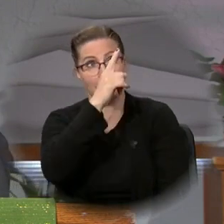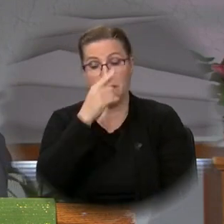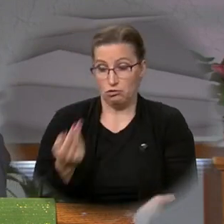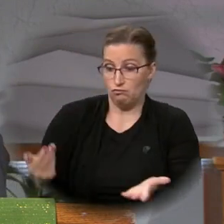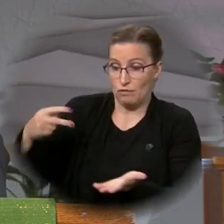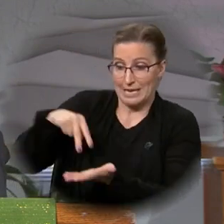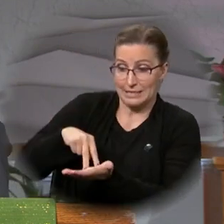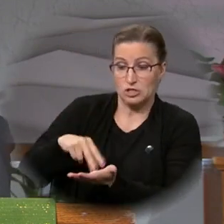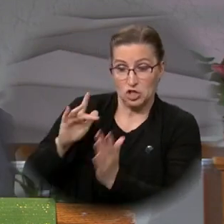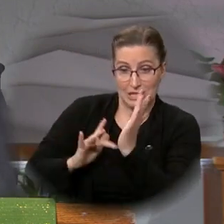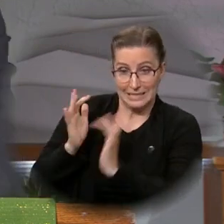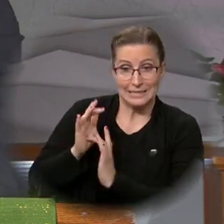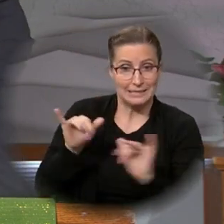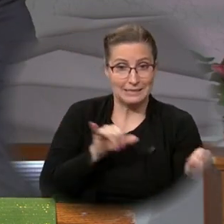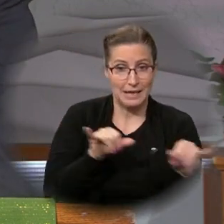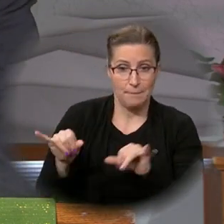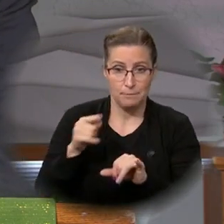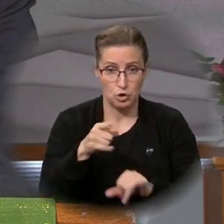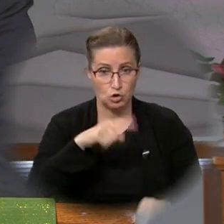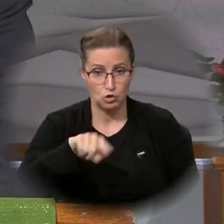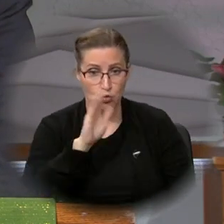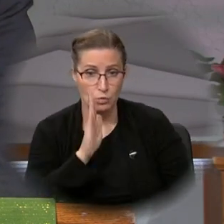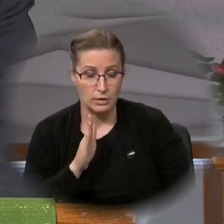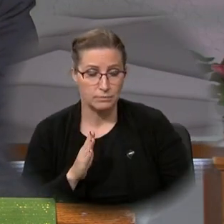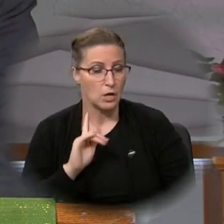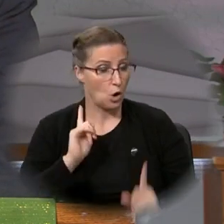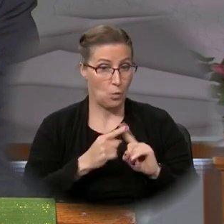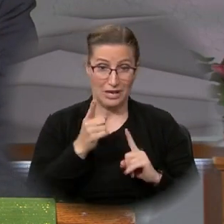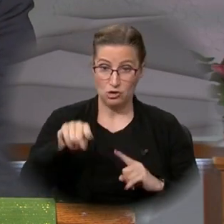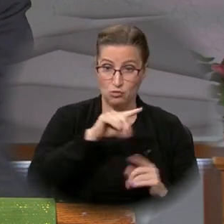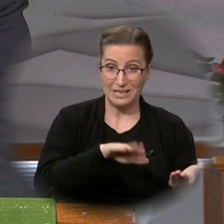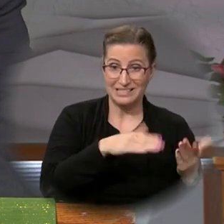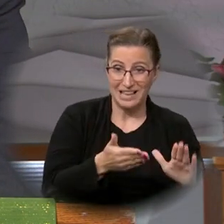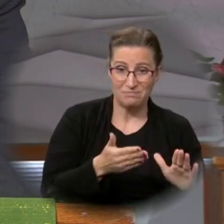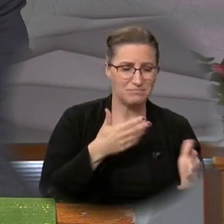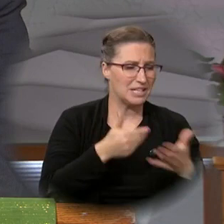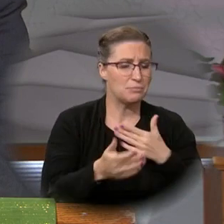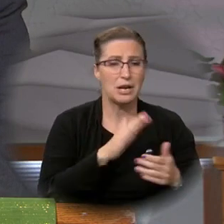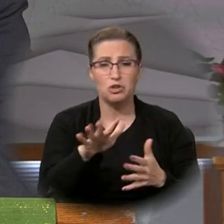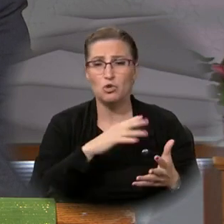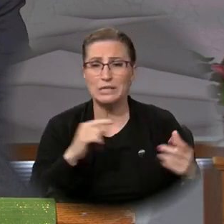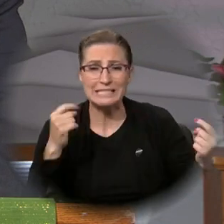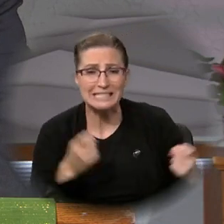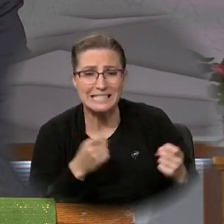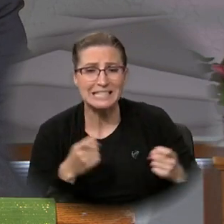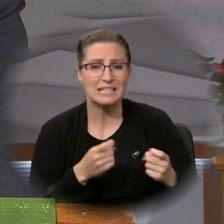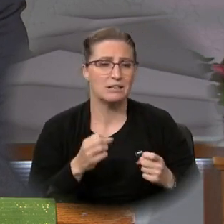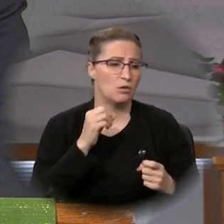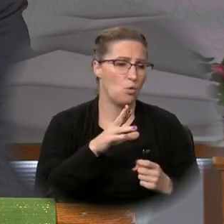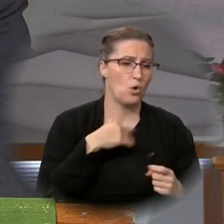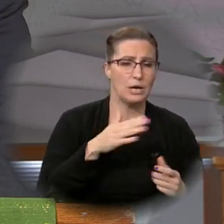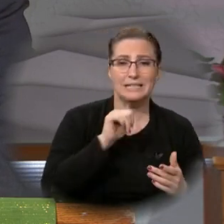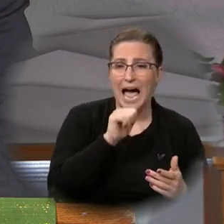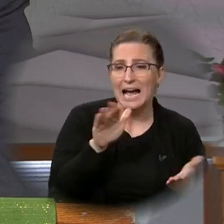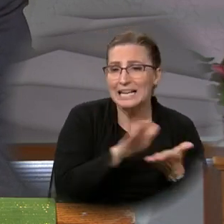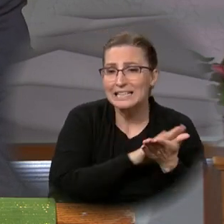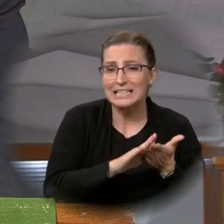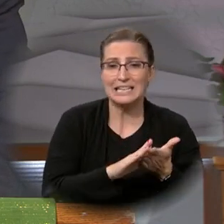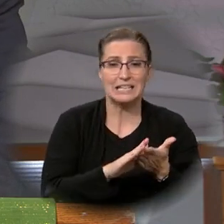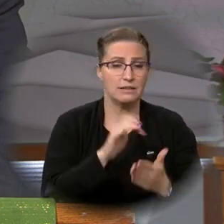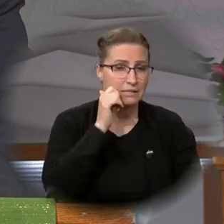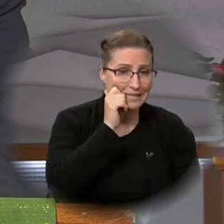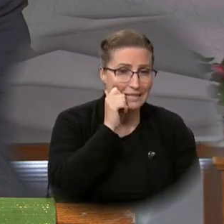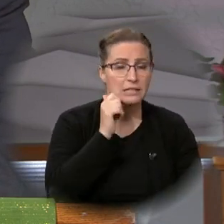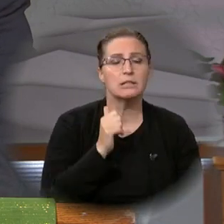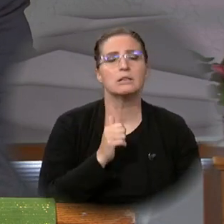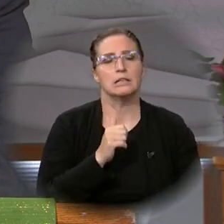dead. And even when you were dead in transgressions and the uncircumcision of your flesh, he